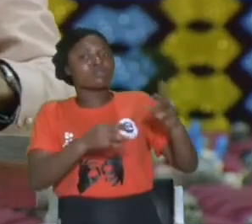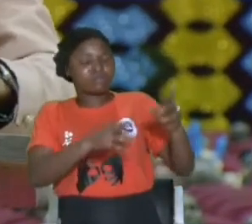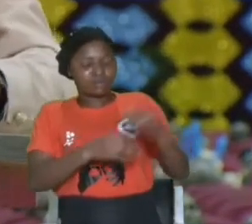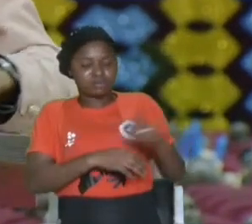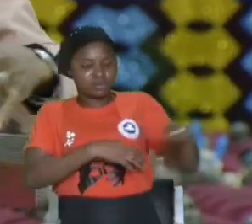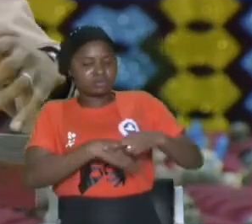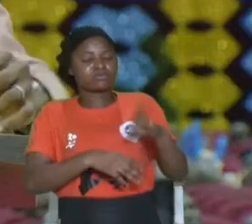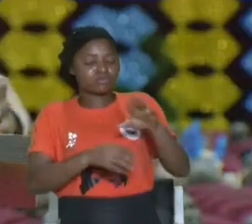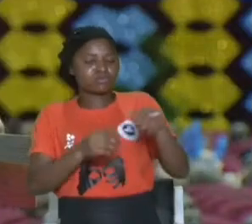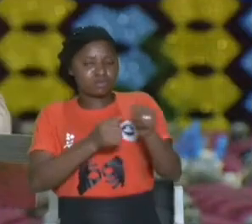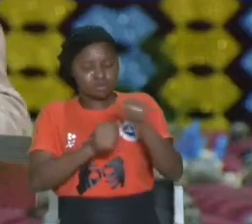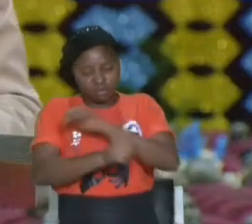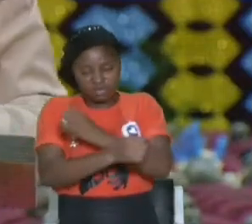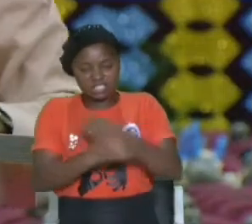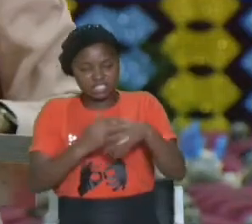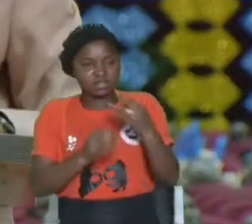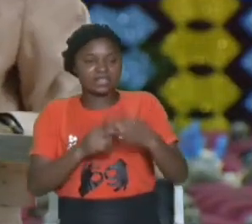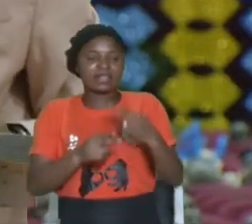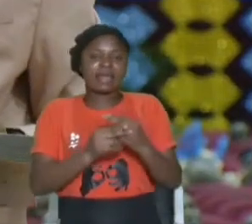Jesus.